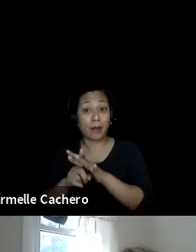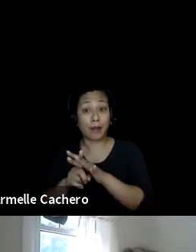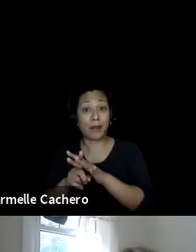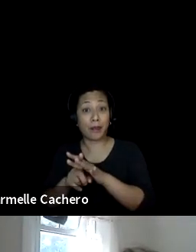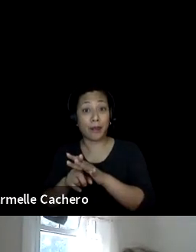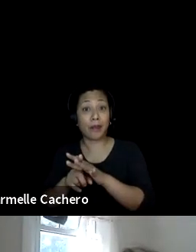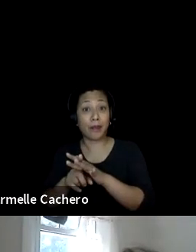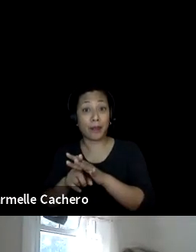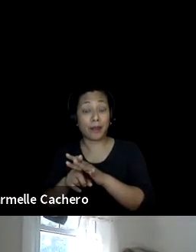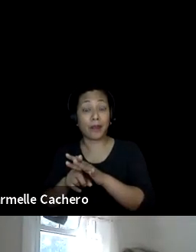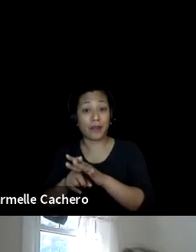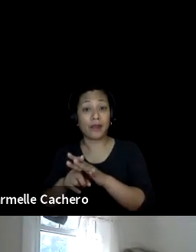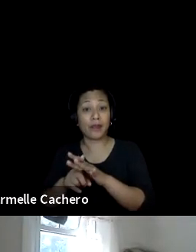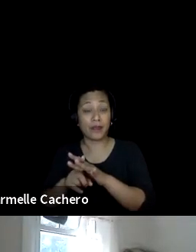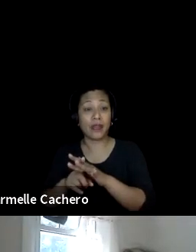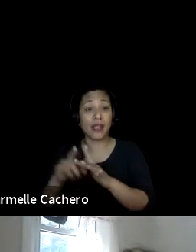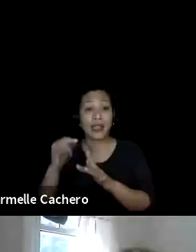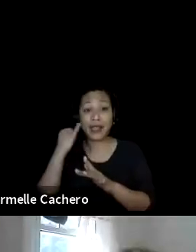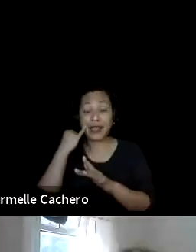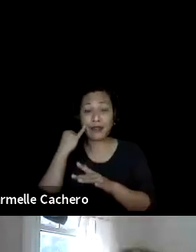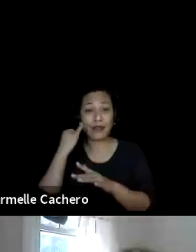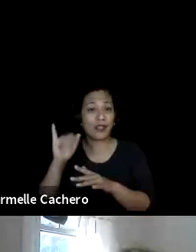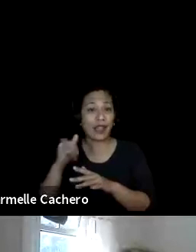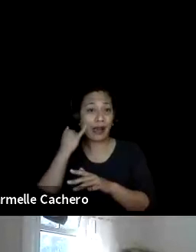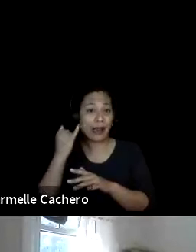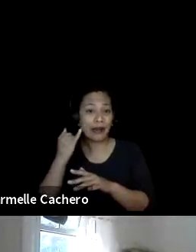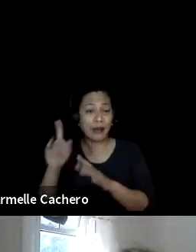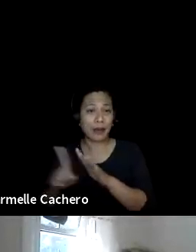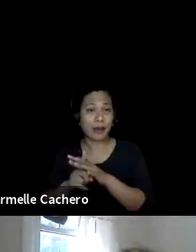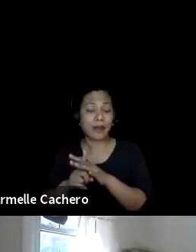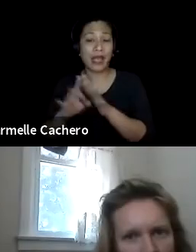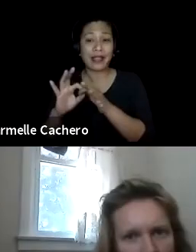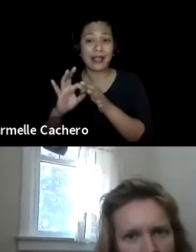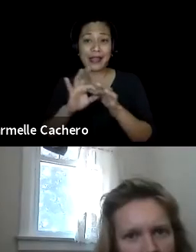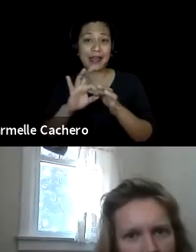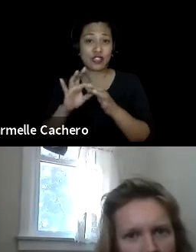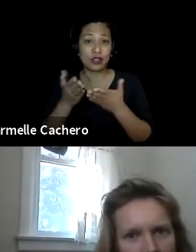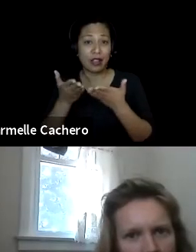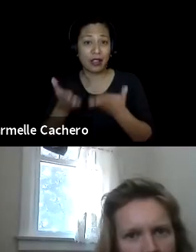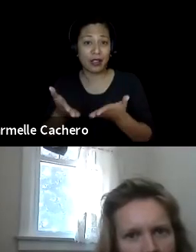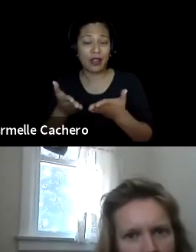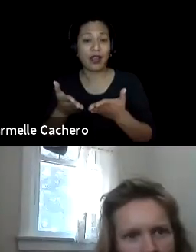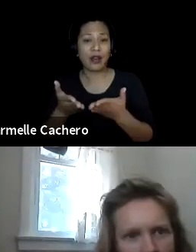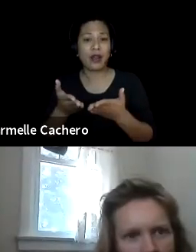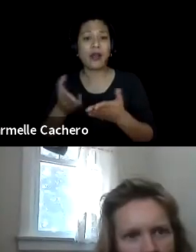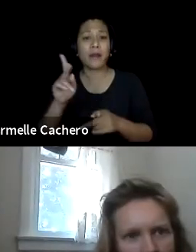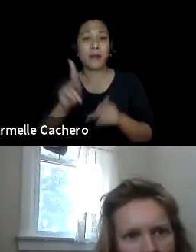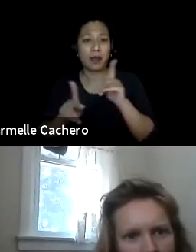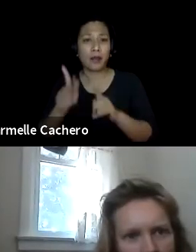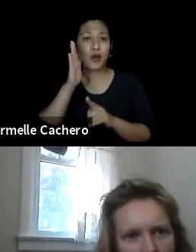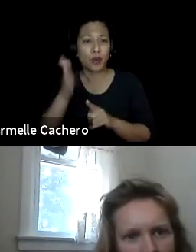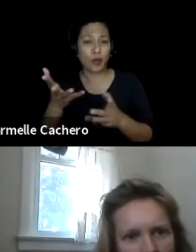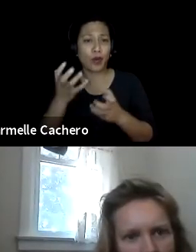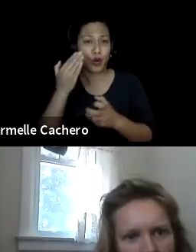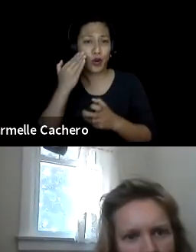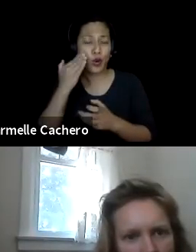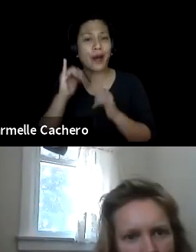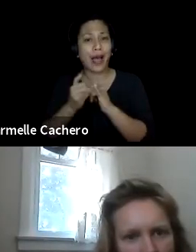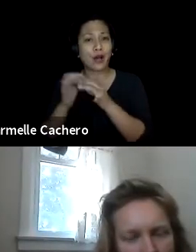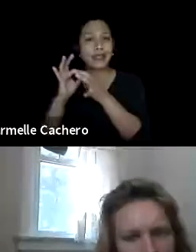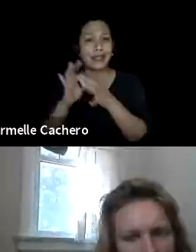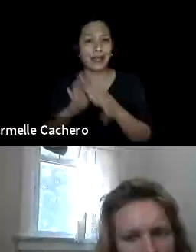and inevitably, if those connections are there, people will want to know, and also